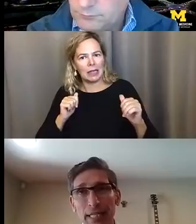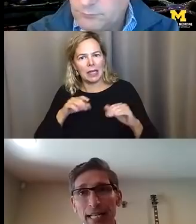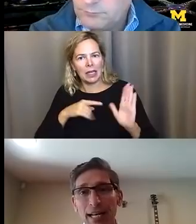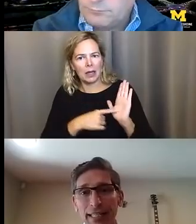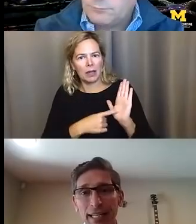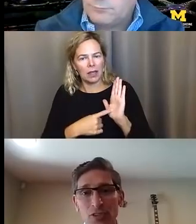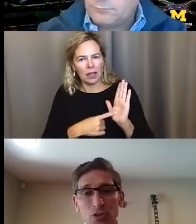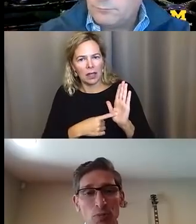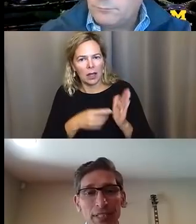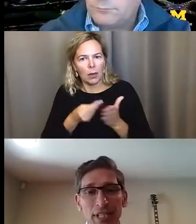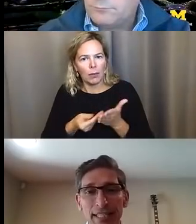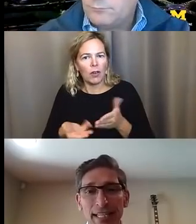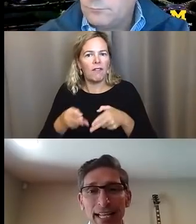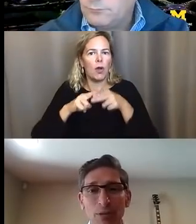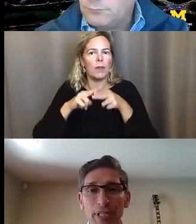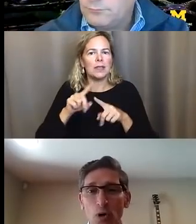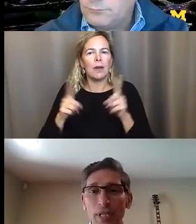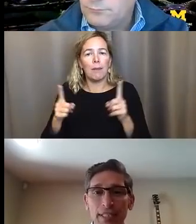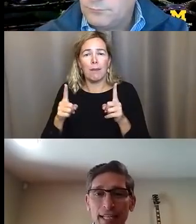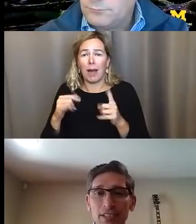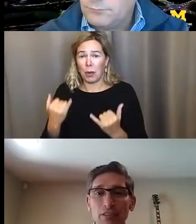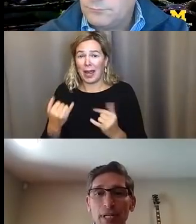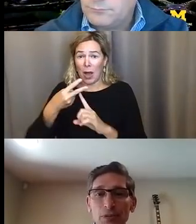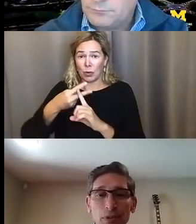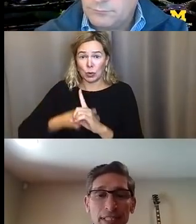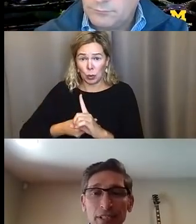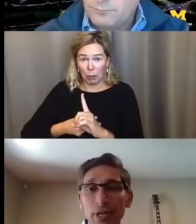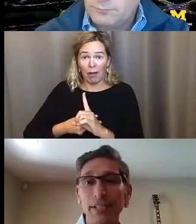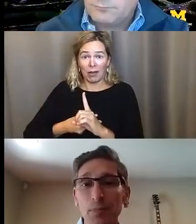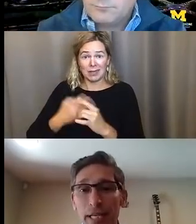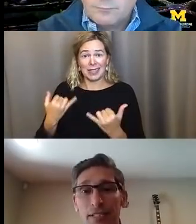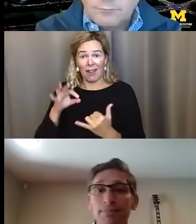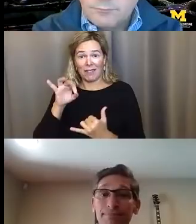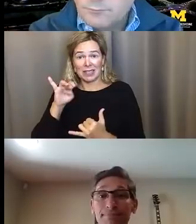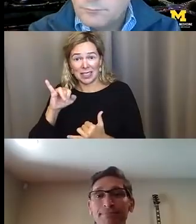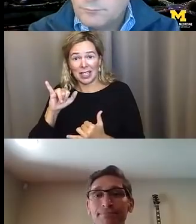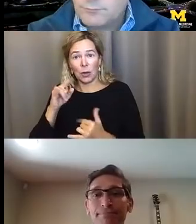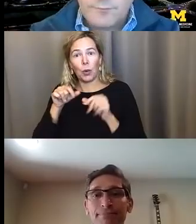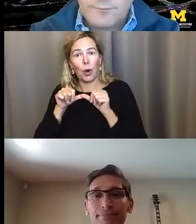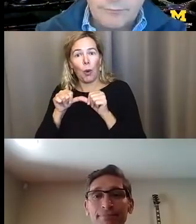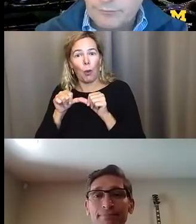But again, that's 2 months in, and we hope that the next several months will continue on this pace.